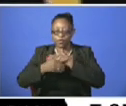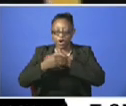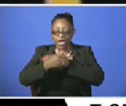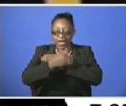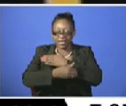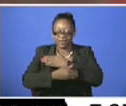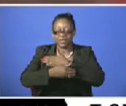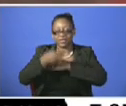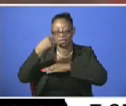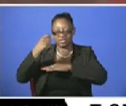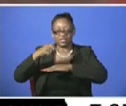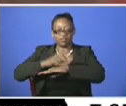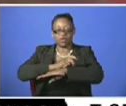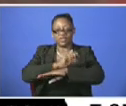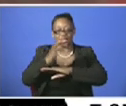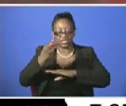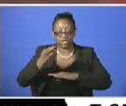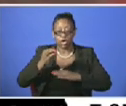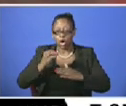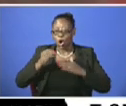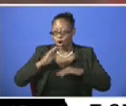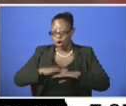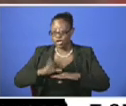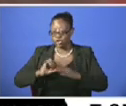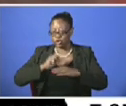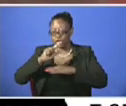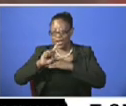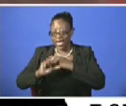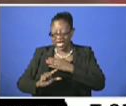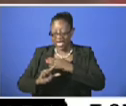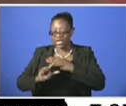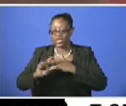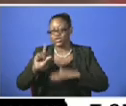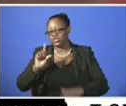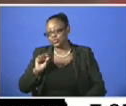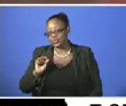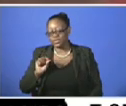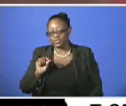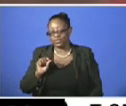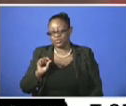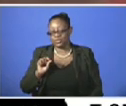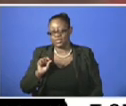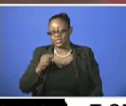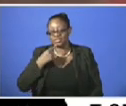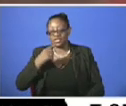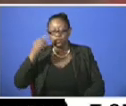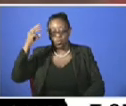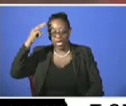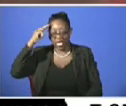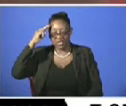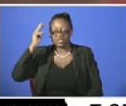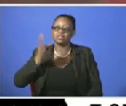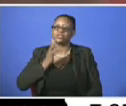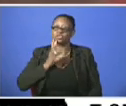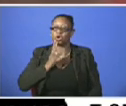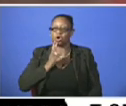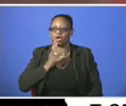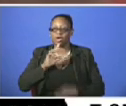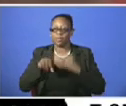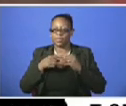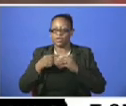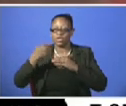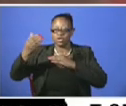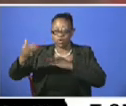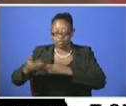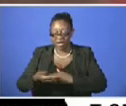of COVID-19. On July 23rd, the now Minister of Health, the Honorable Reynold Wells, stated that the arrival